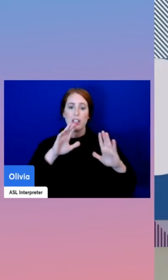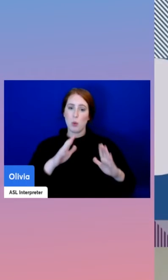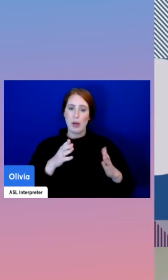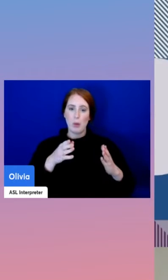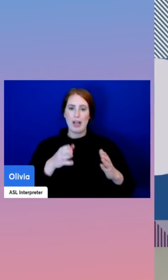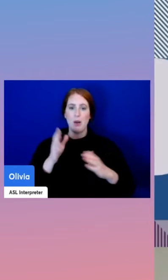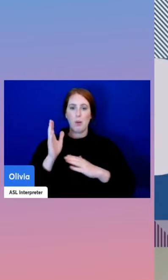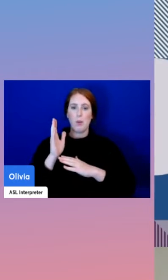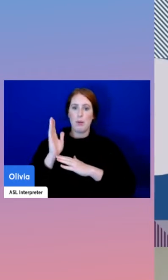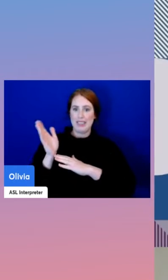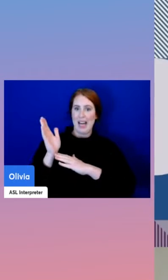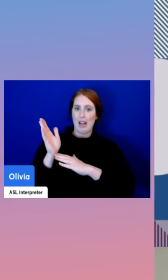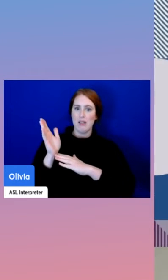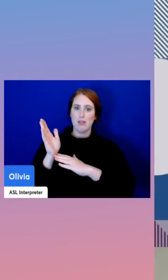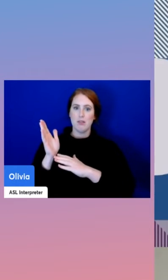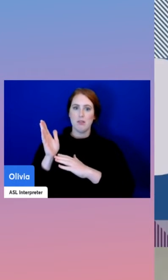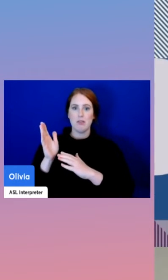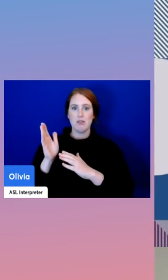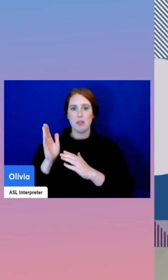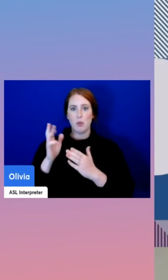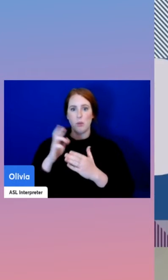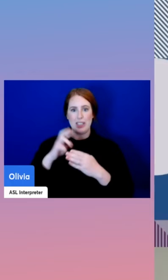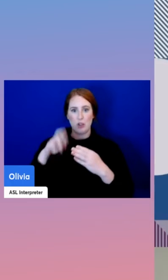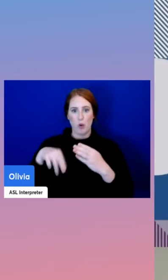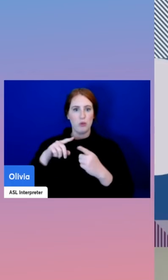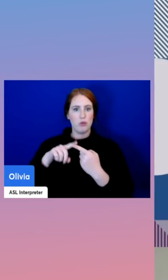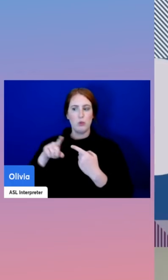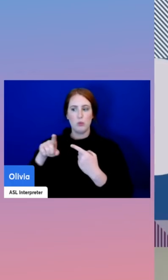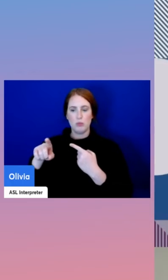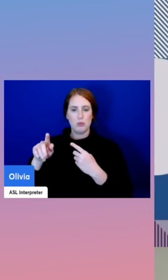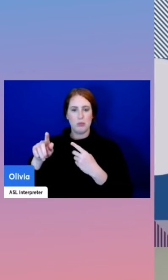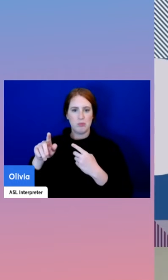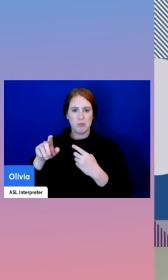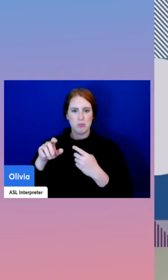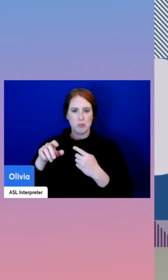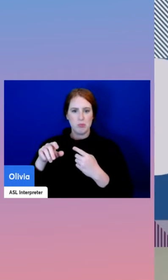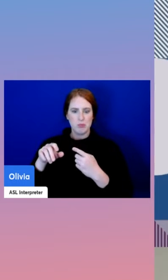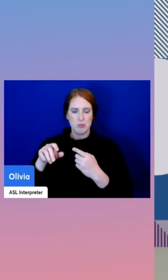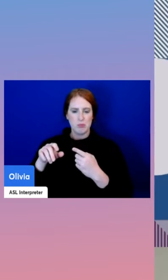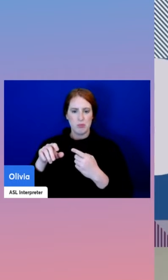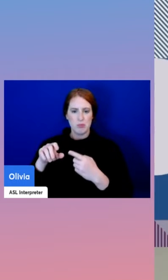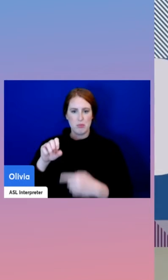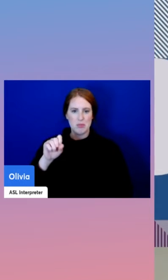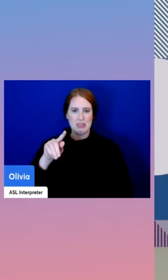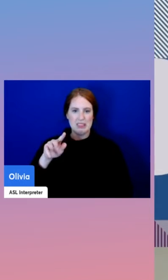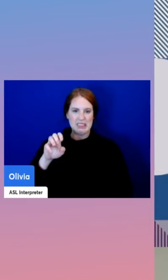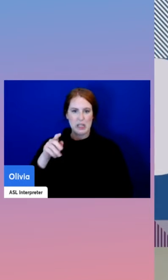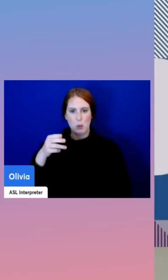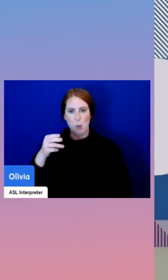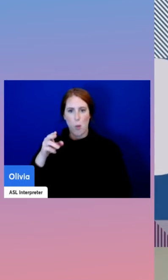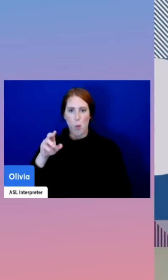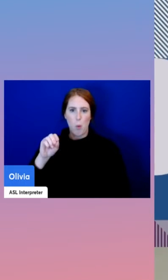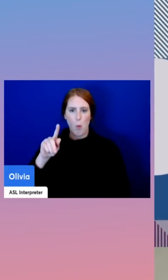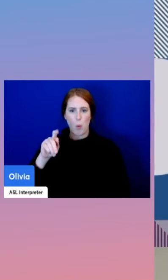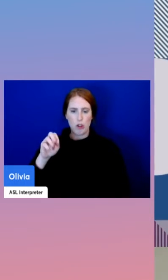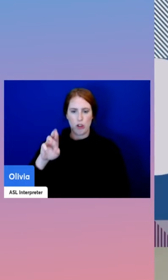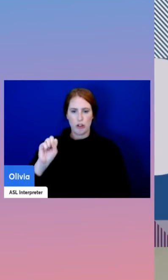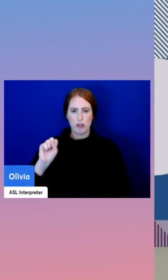to relevant stakeholders. We can similarly approach a similar